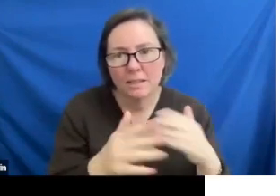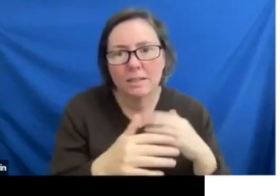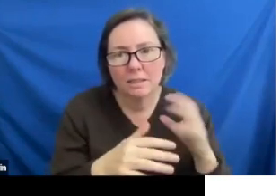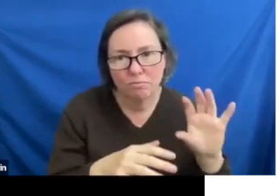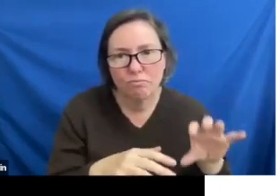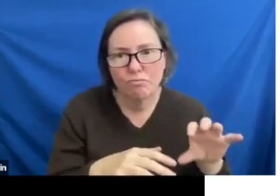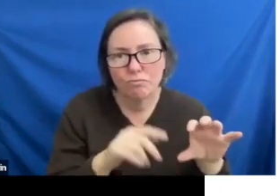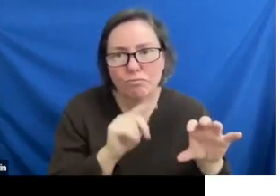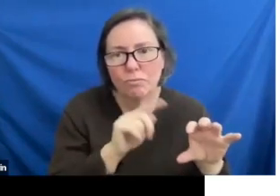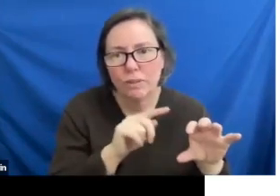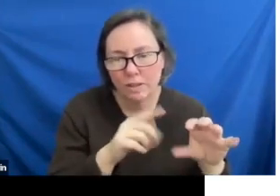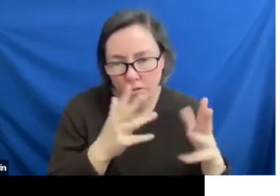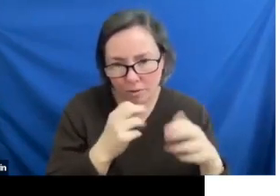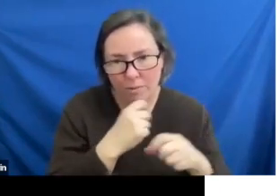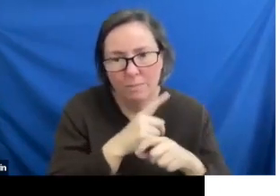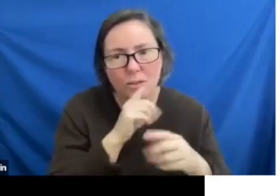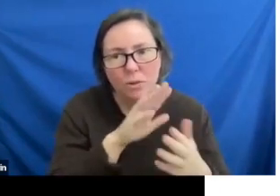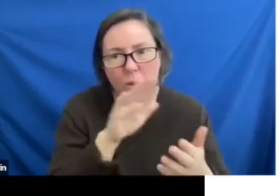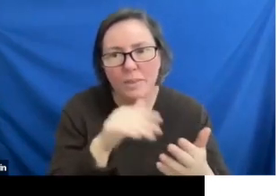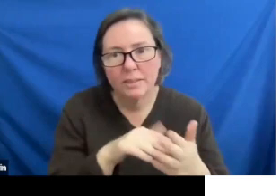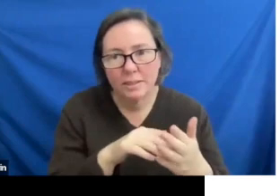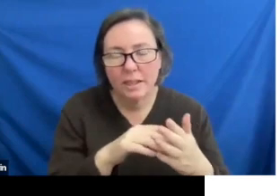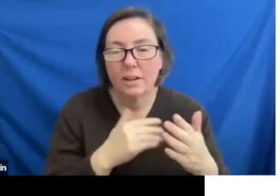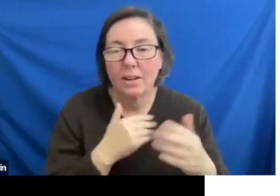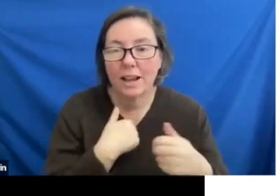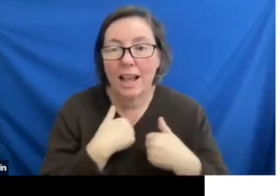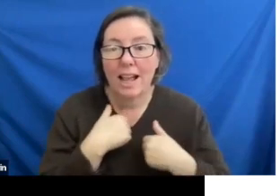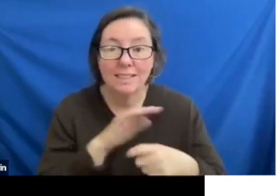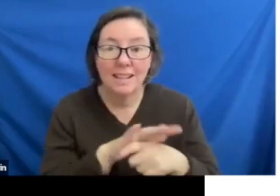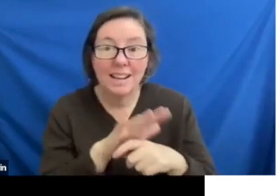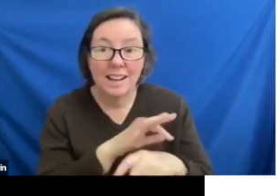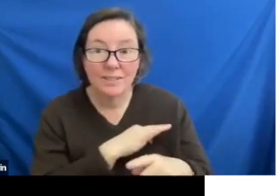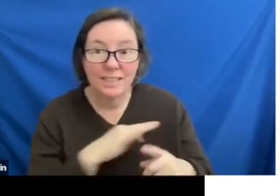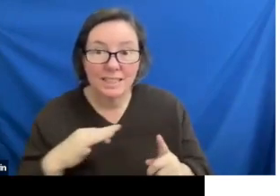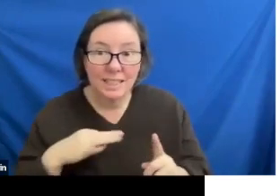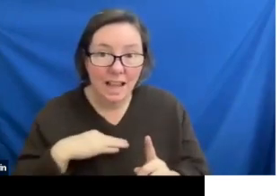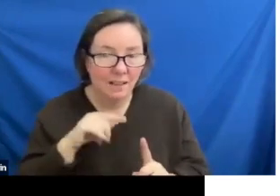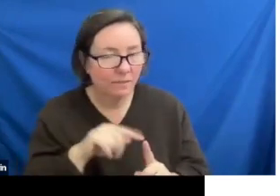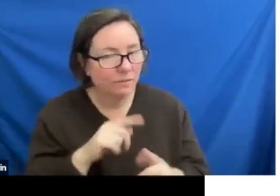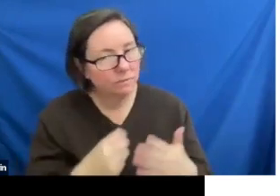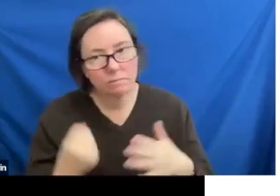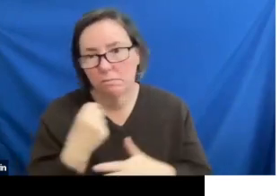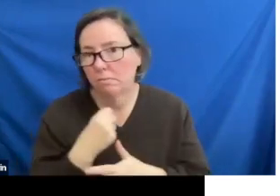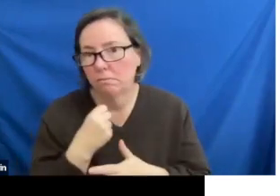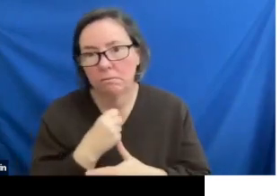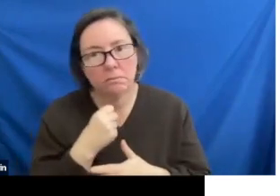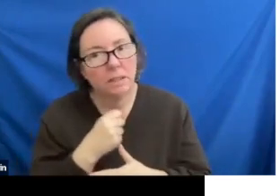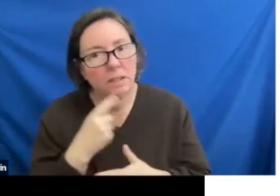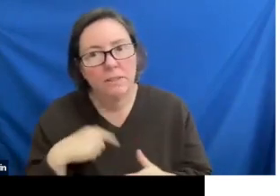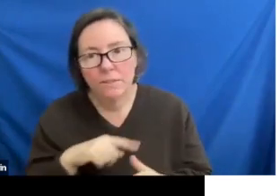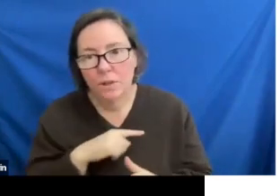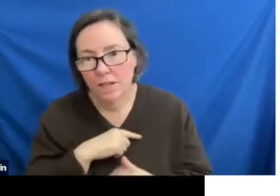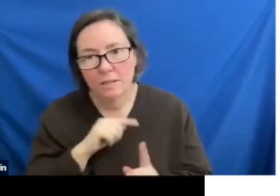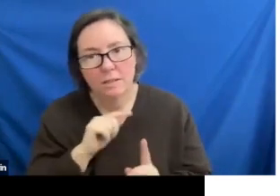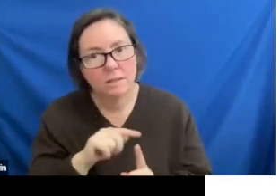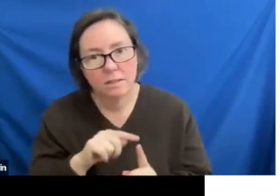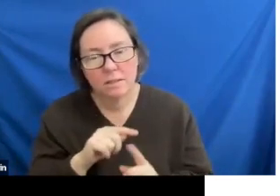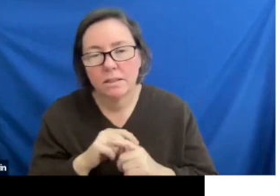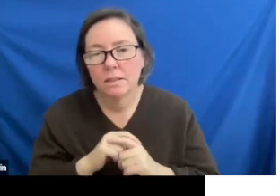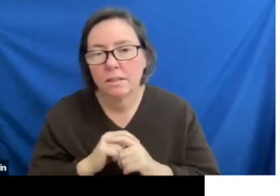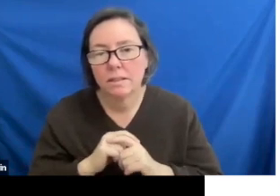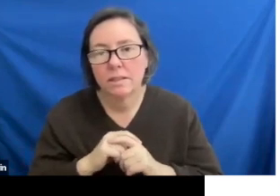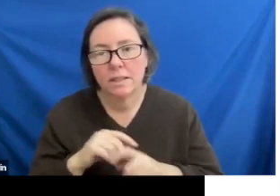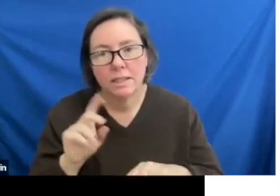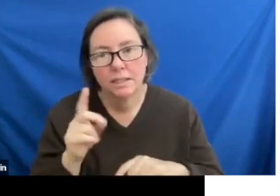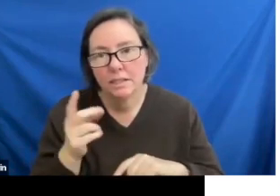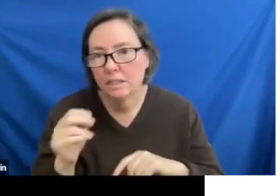the center is adequately staffed is a top priority for us. And